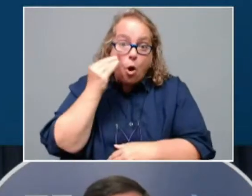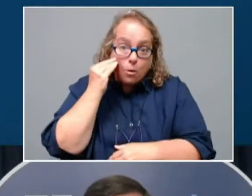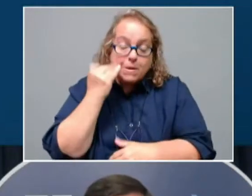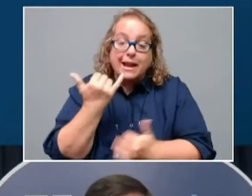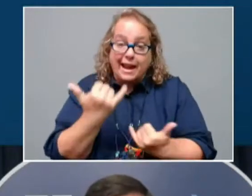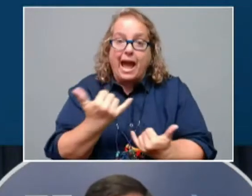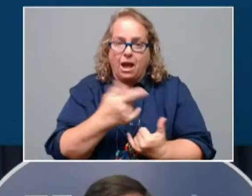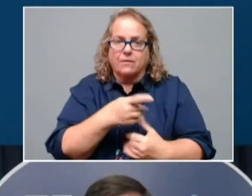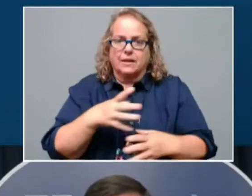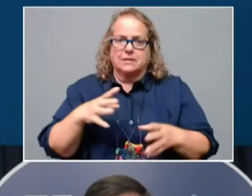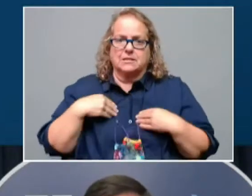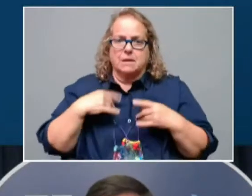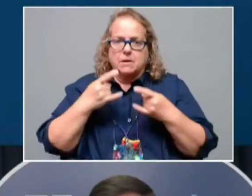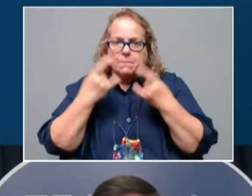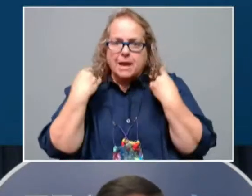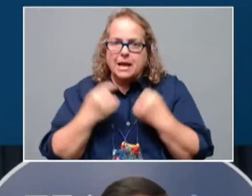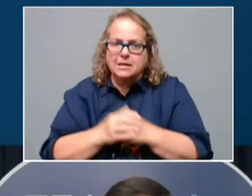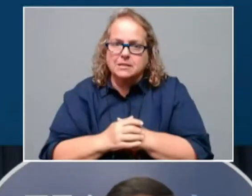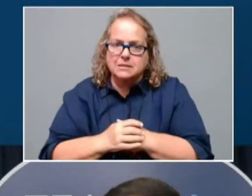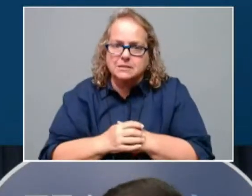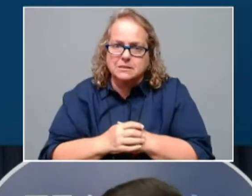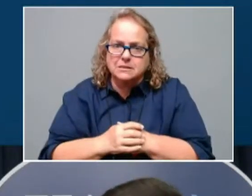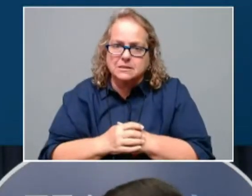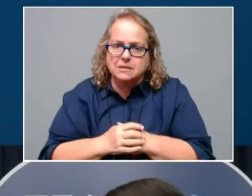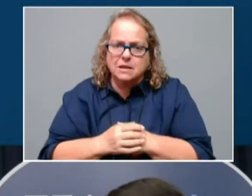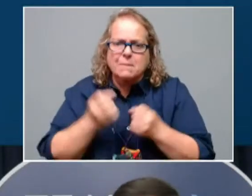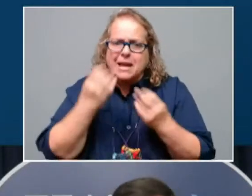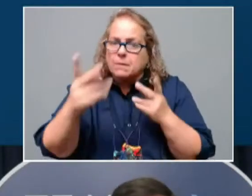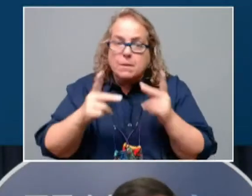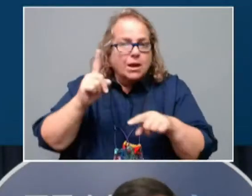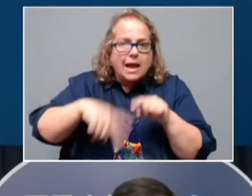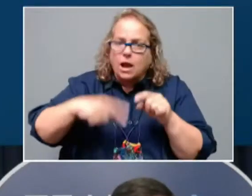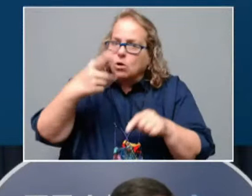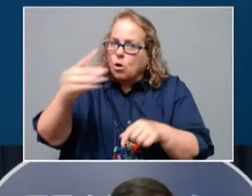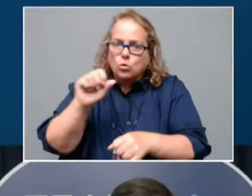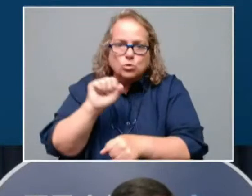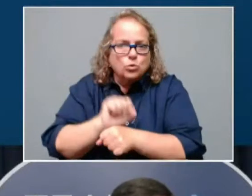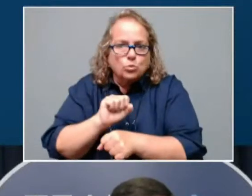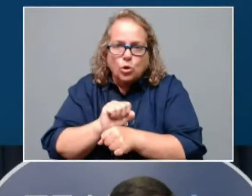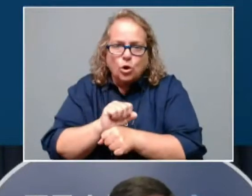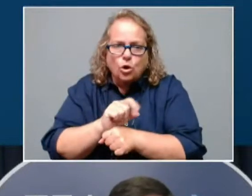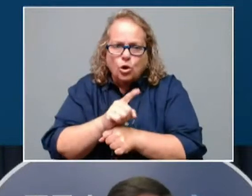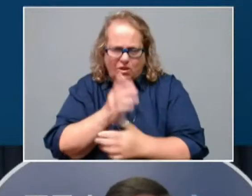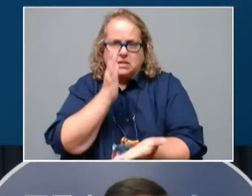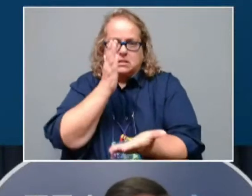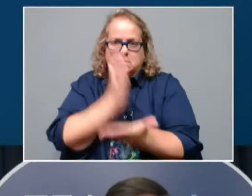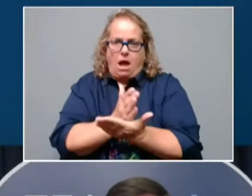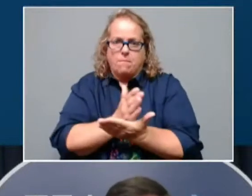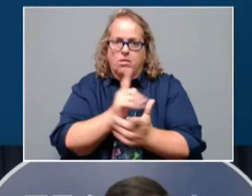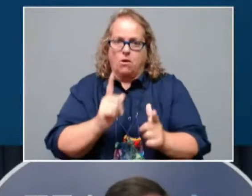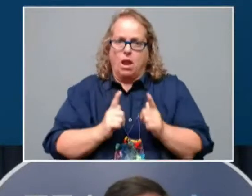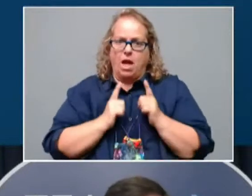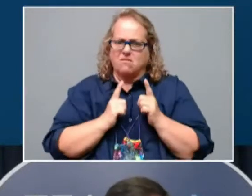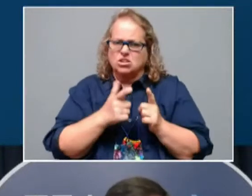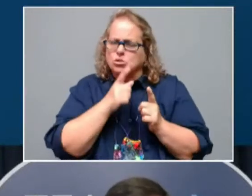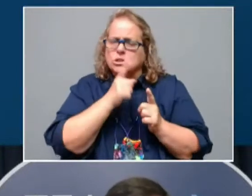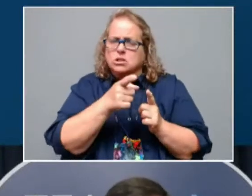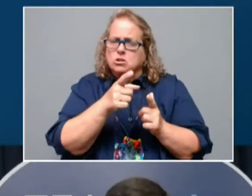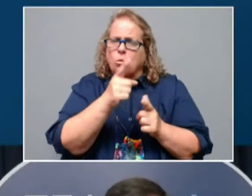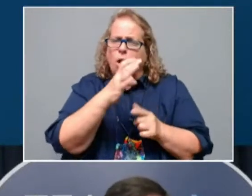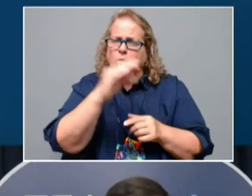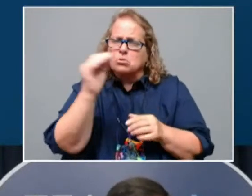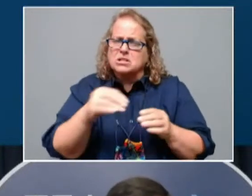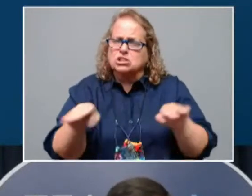many people not being able to go to work. I mean, life halting. This is a shutdown. It's just COVID did